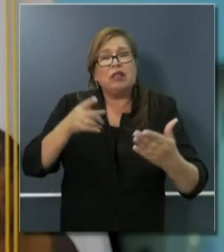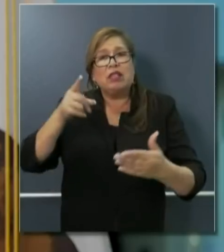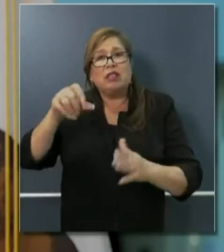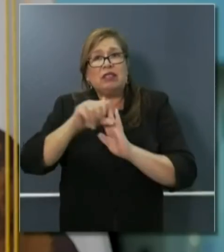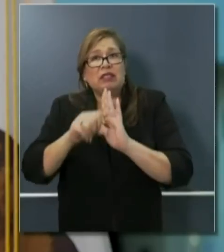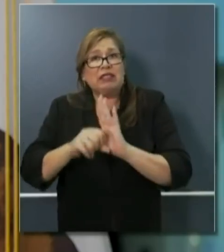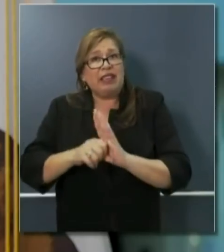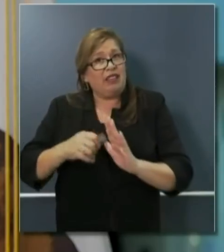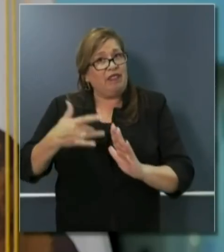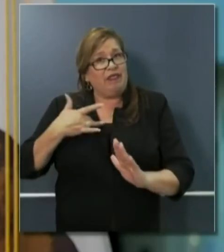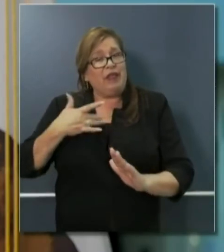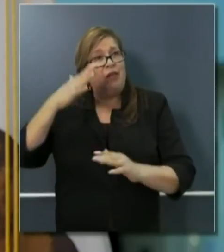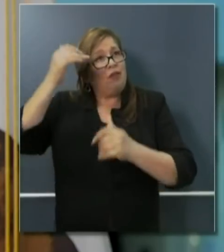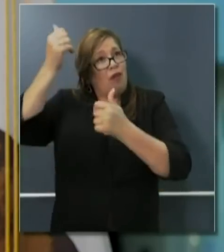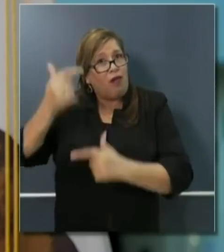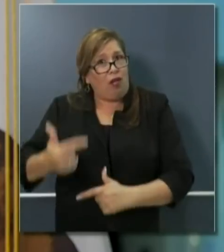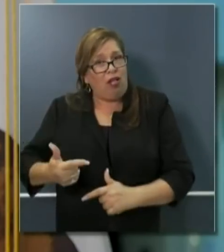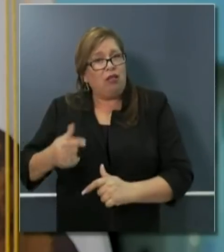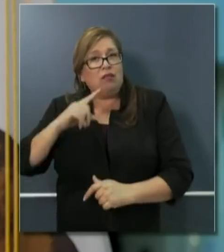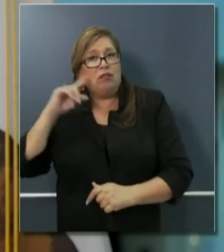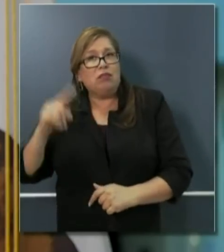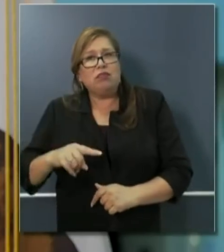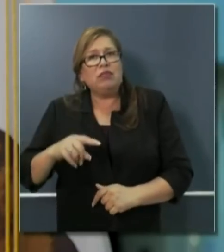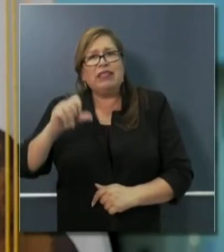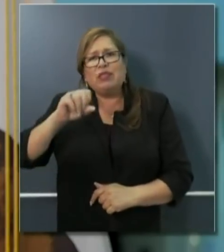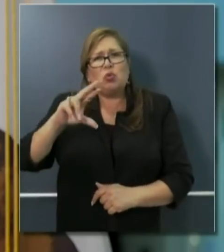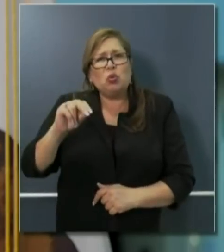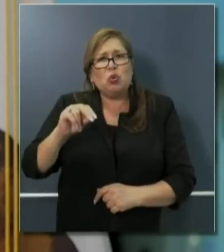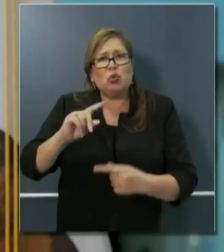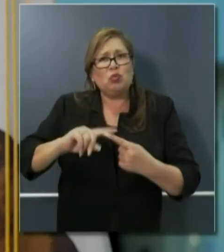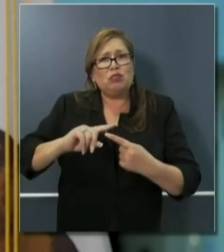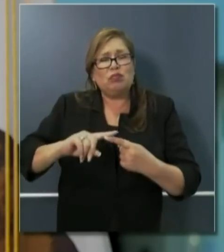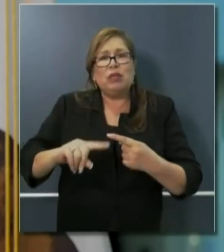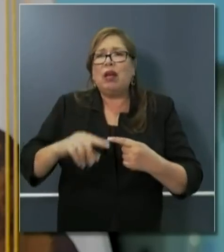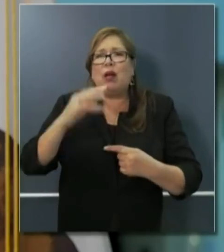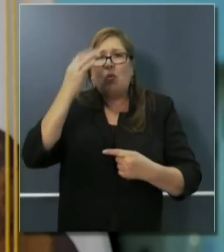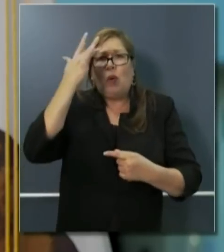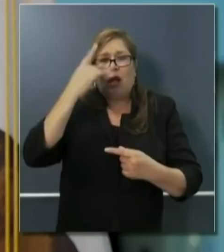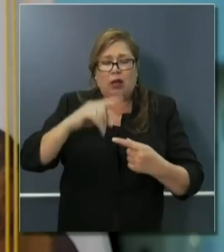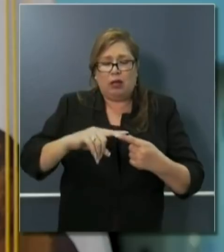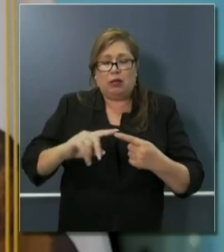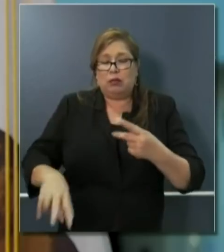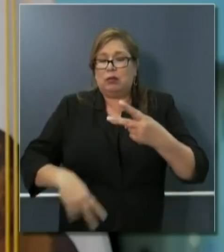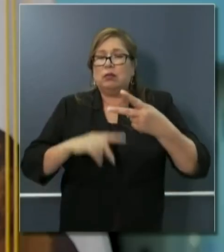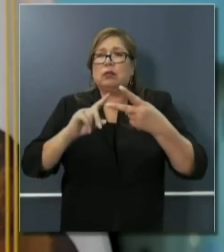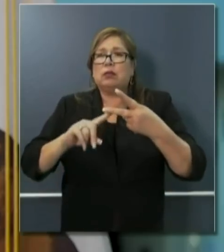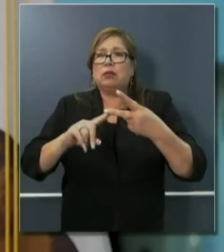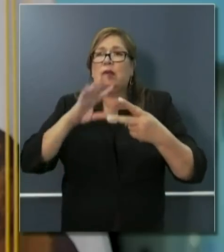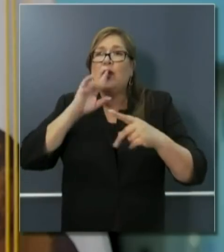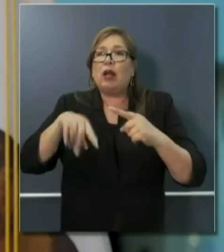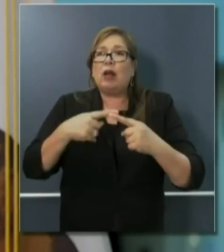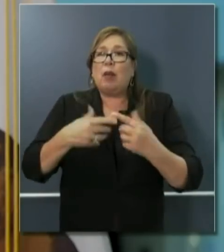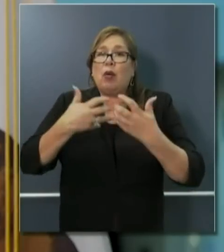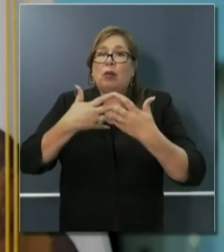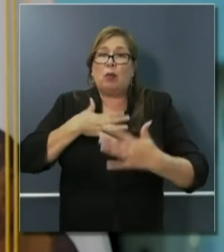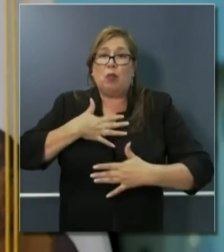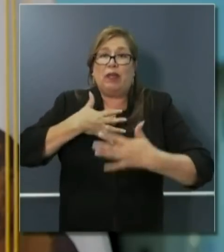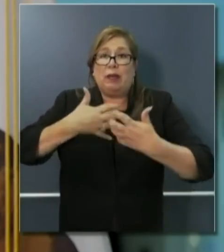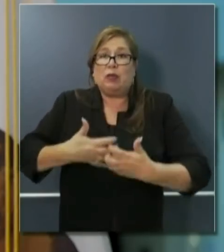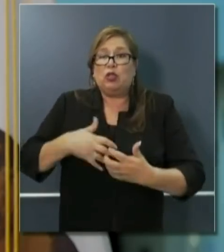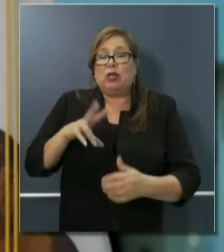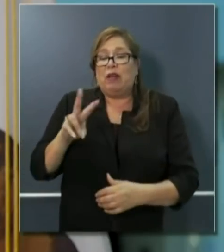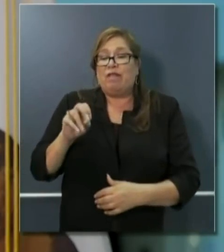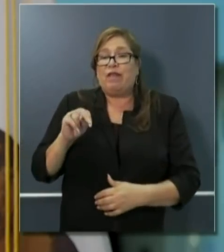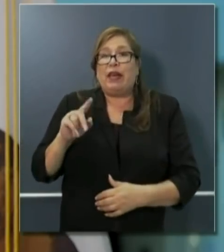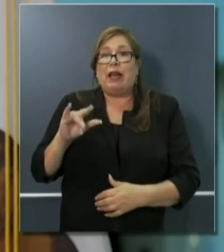could just be a little bit more explicit on why. And then the second question is on ventilators. You've said that we need 10,000 more